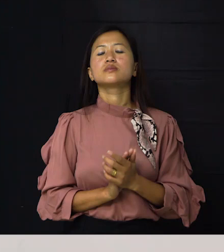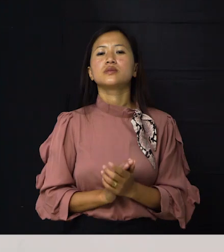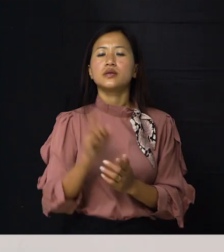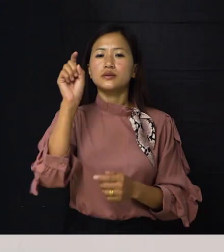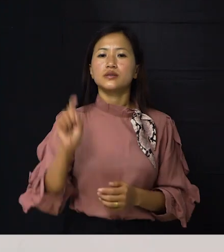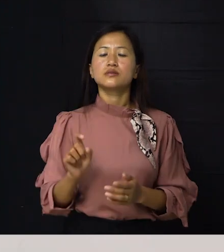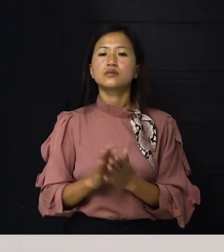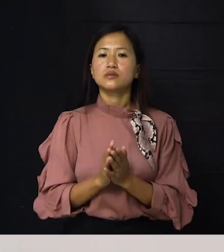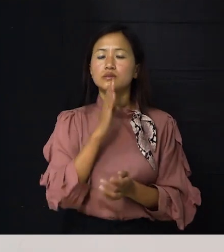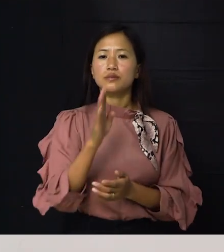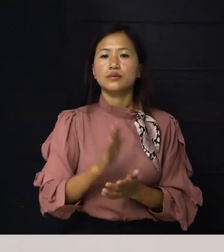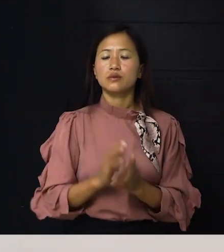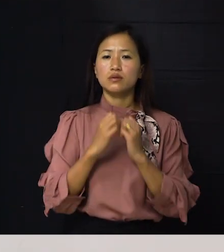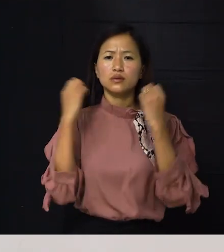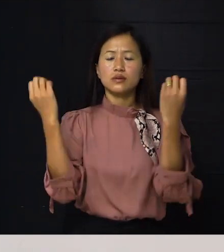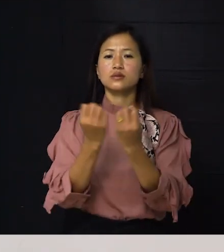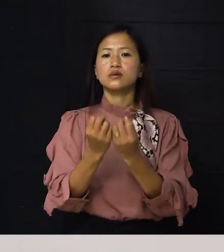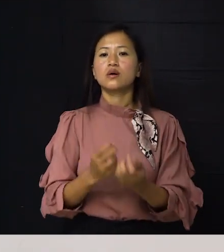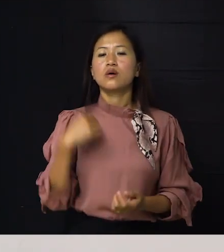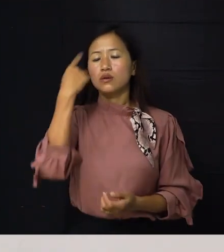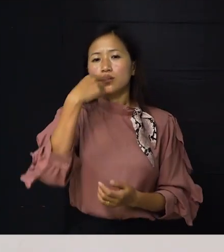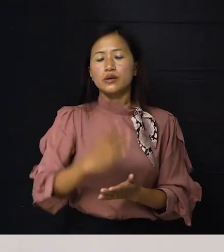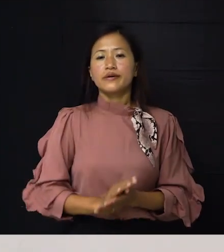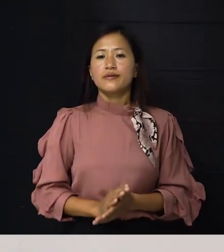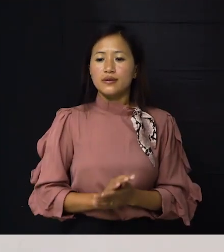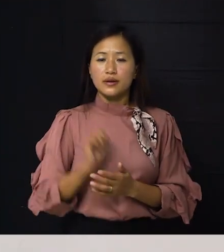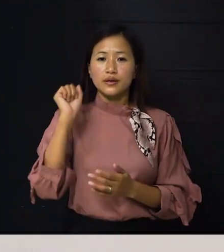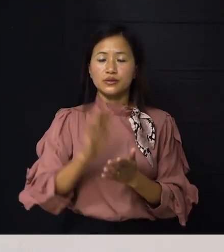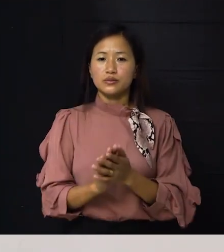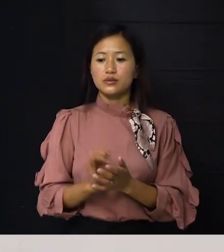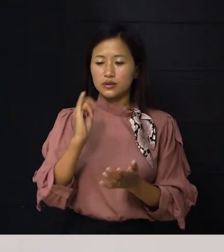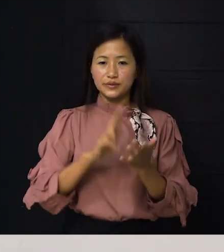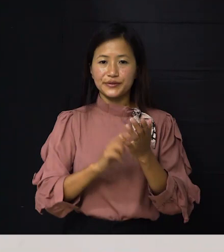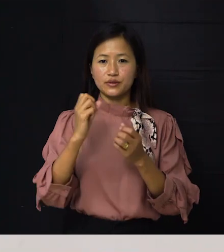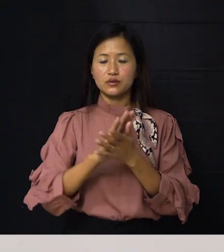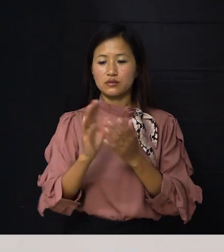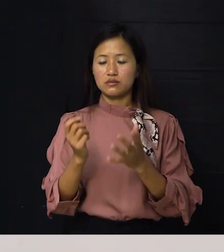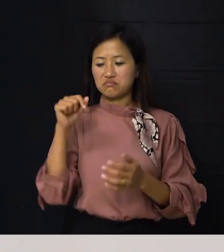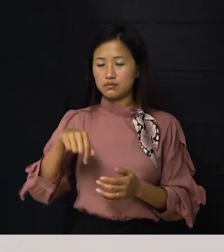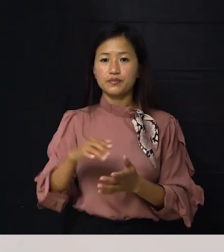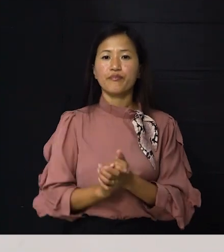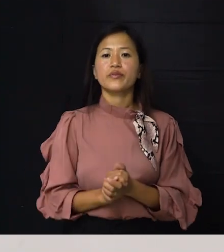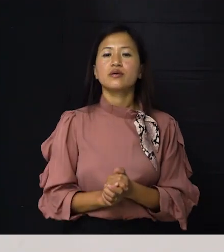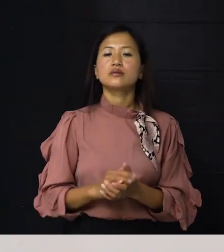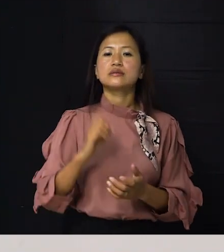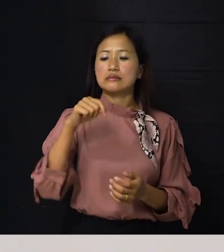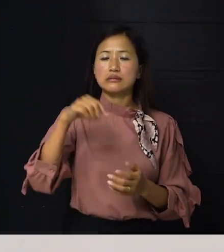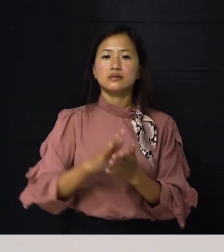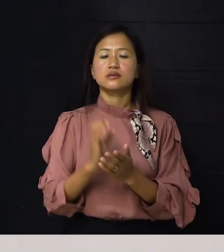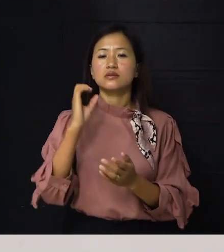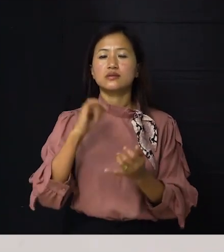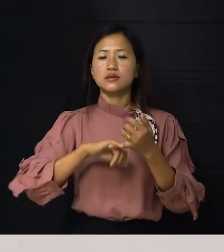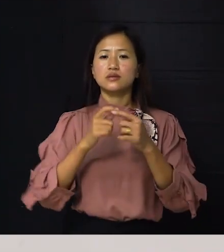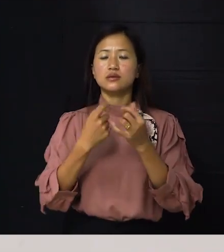Whatever programs need to be organized, or whoever has to be in charge of certain programs, these sarkars, they used